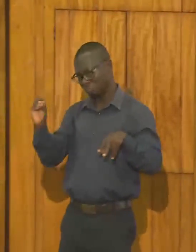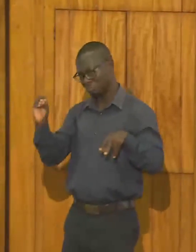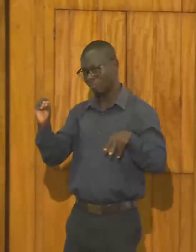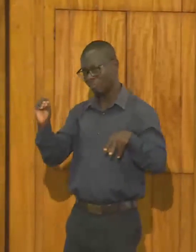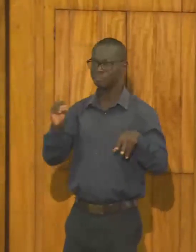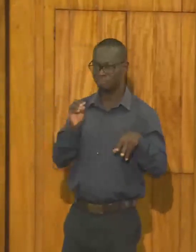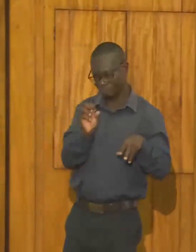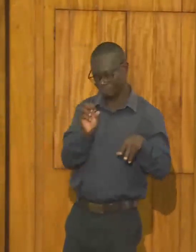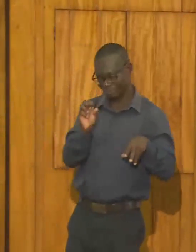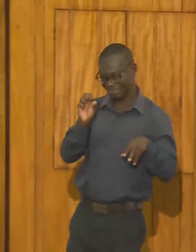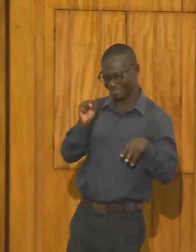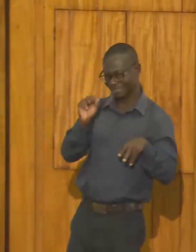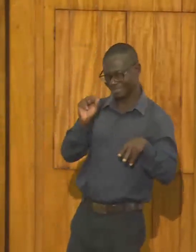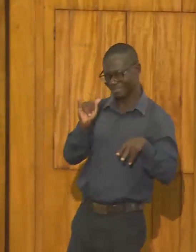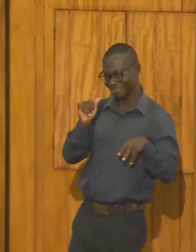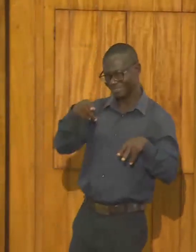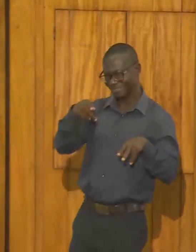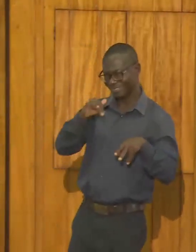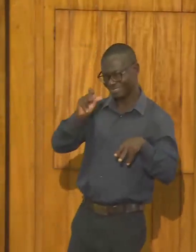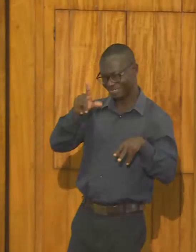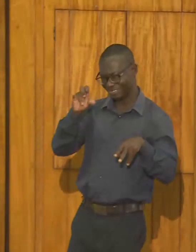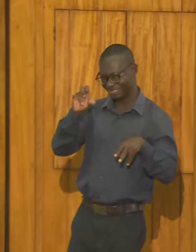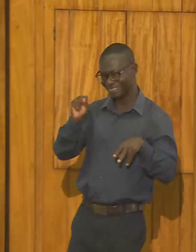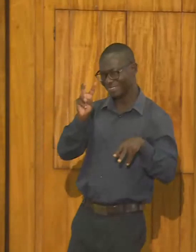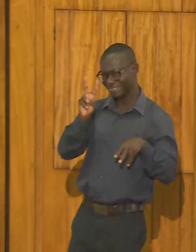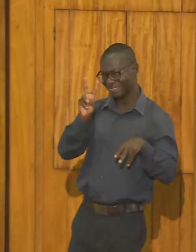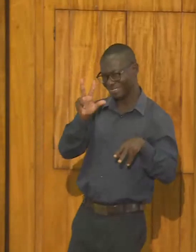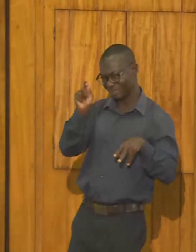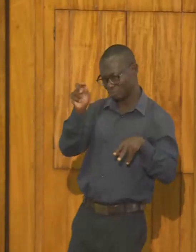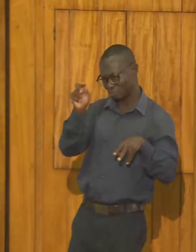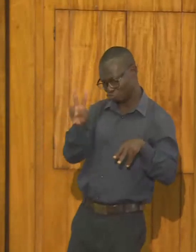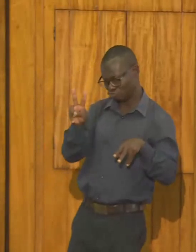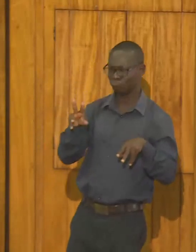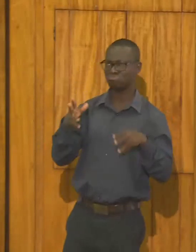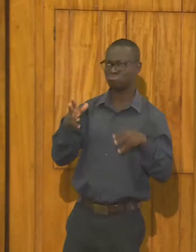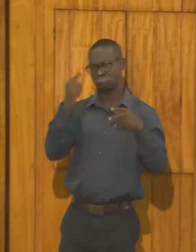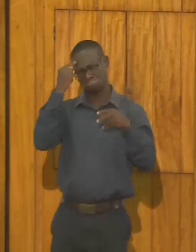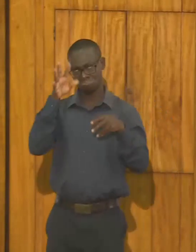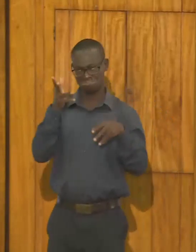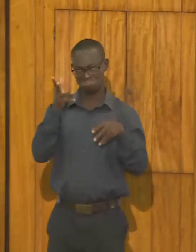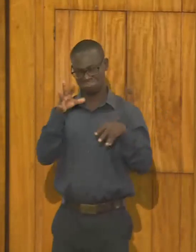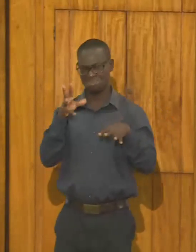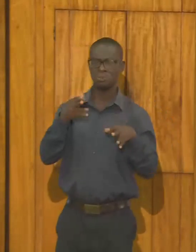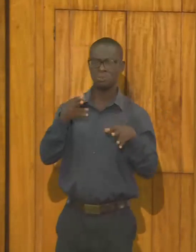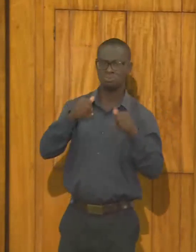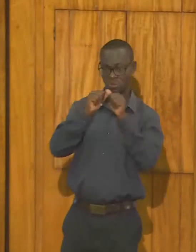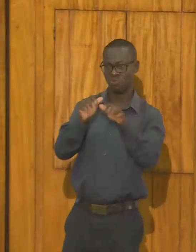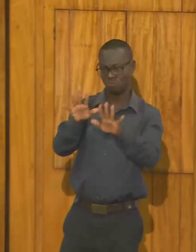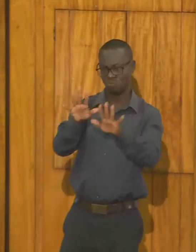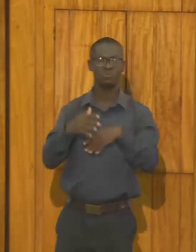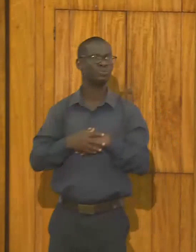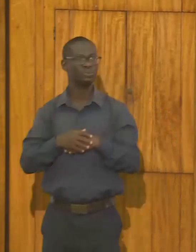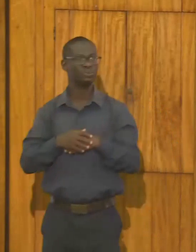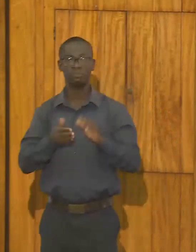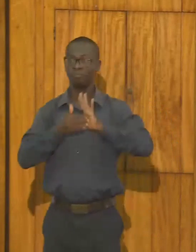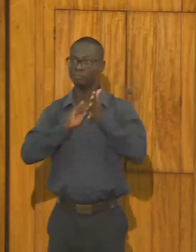syphilis is also comparable at about 3.2 or thereabout. I think I'll be able to bring out that as we continue. So it